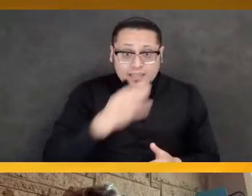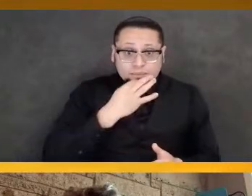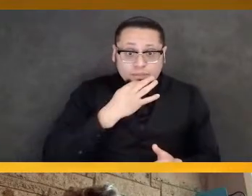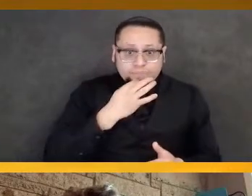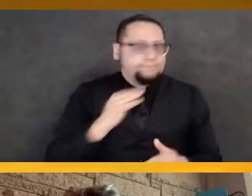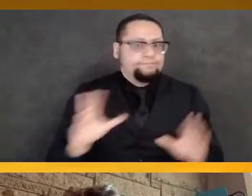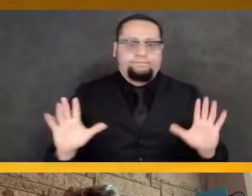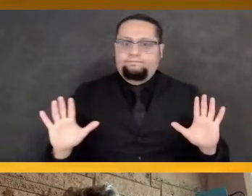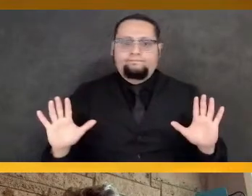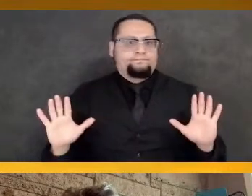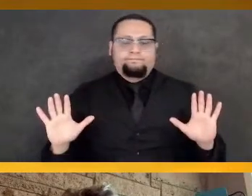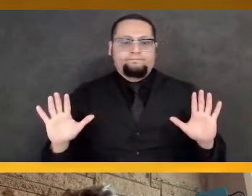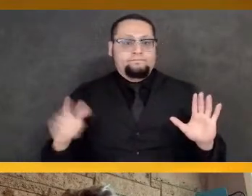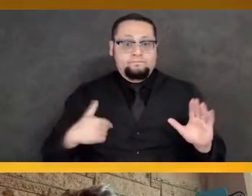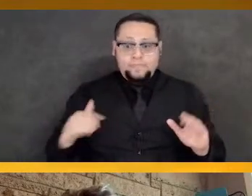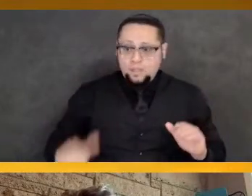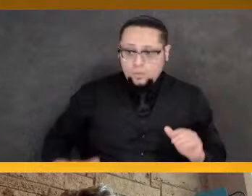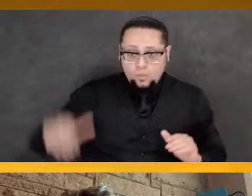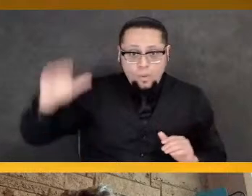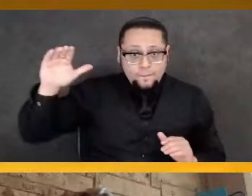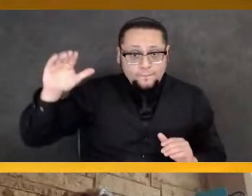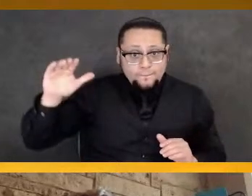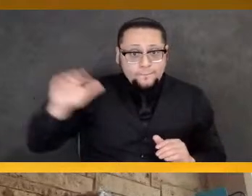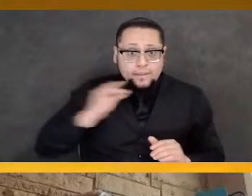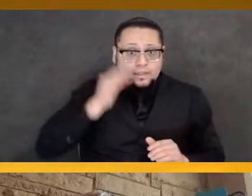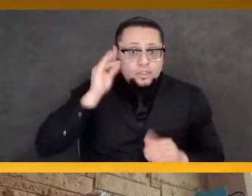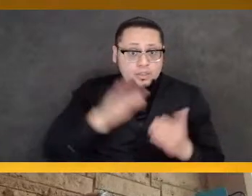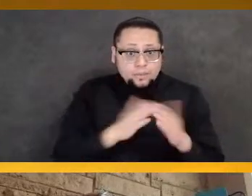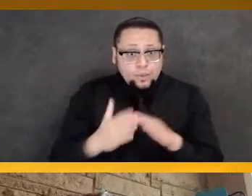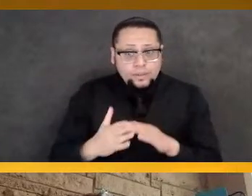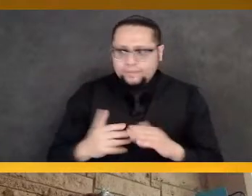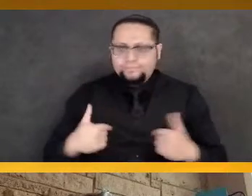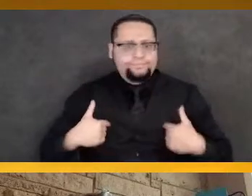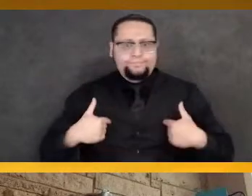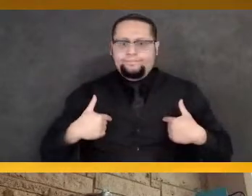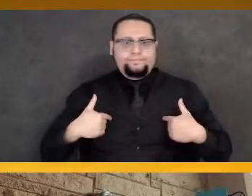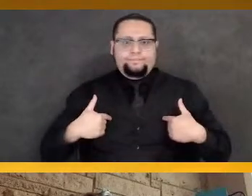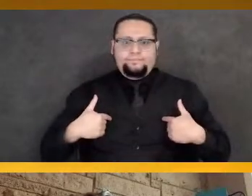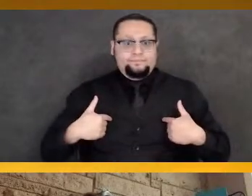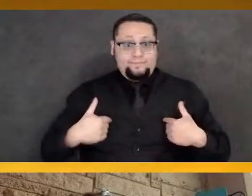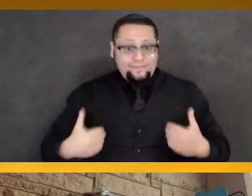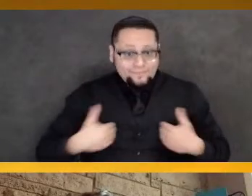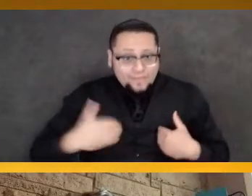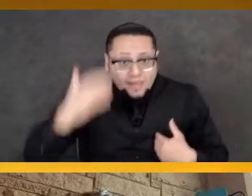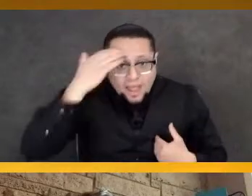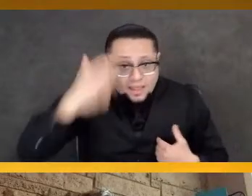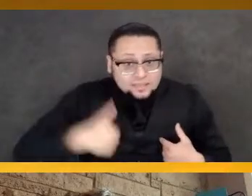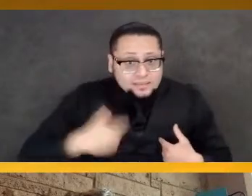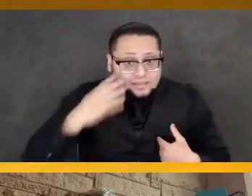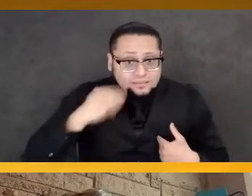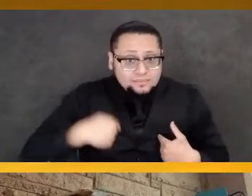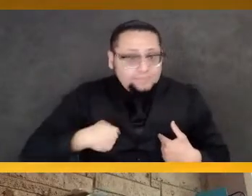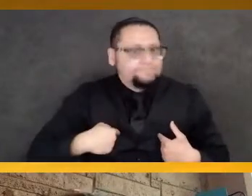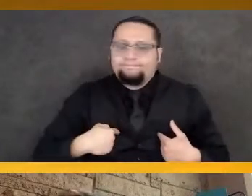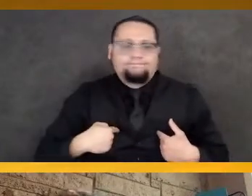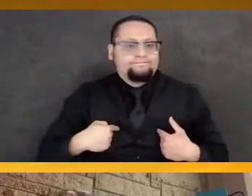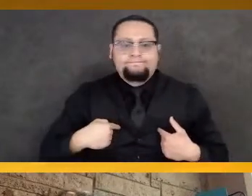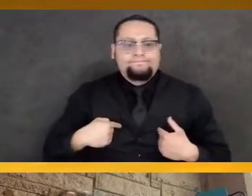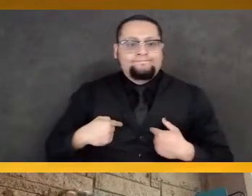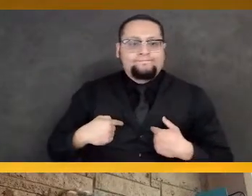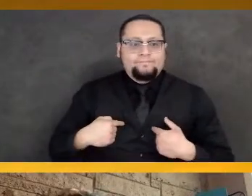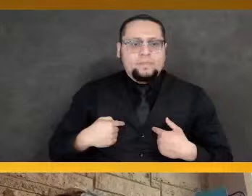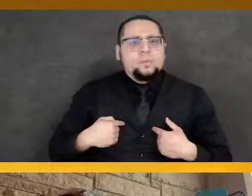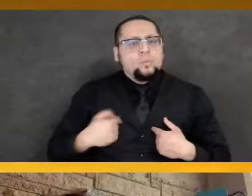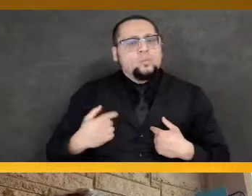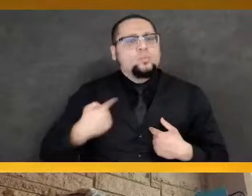did not grow up in an Indigenous community. I did not have the knowledge. And so we tend to think of academics as being the keepers of knowledge,